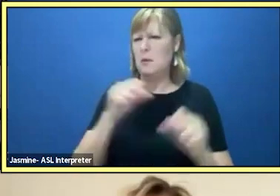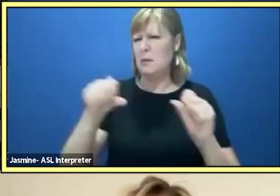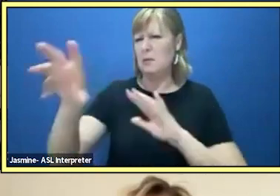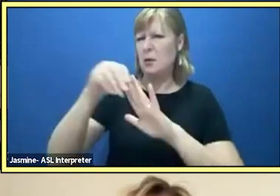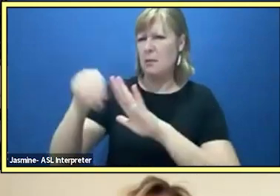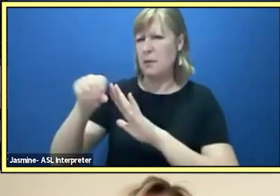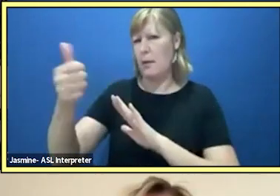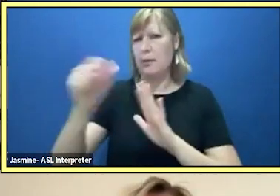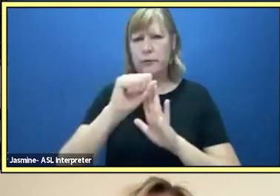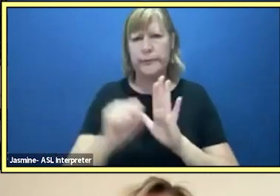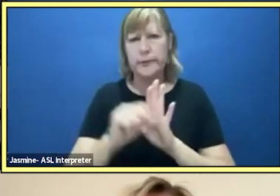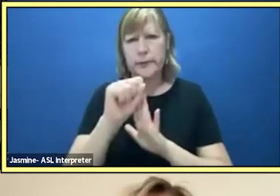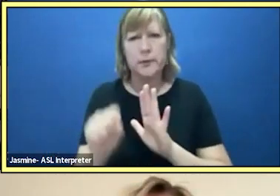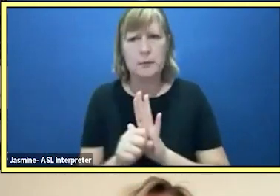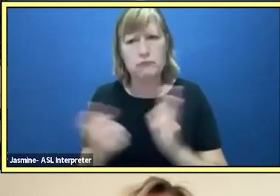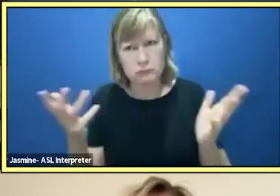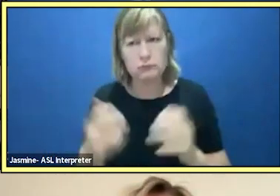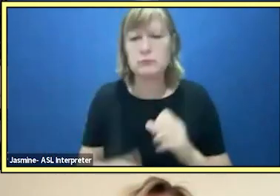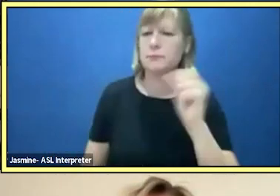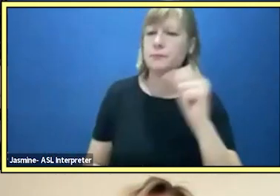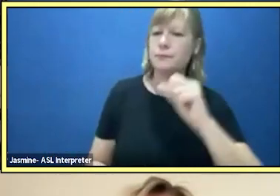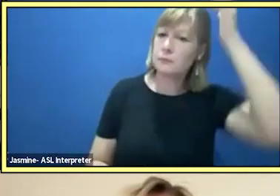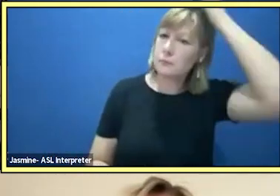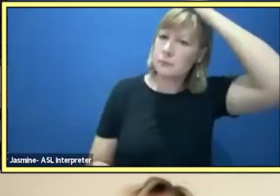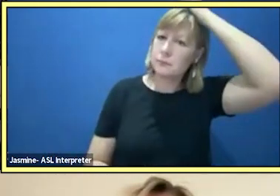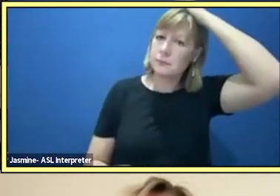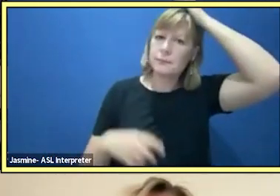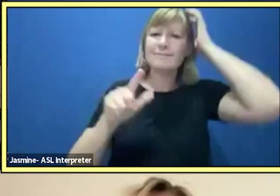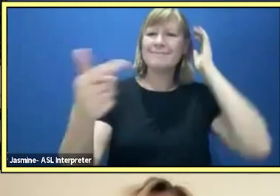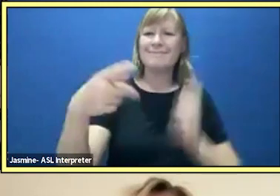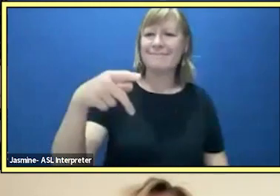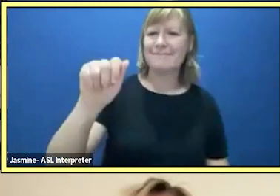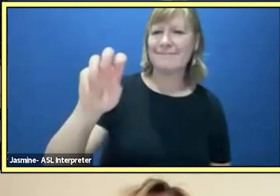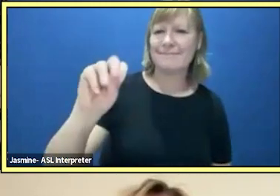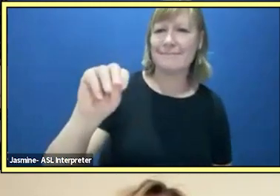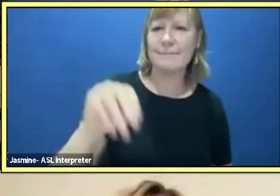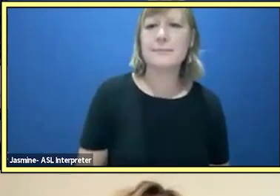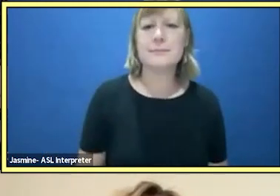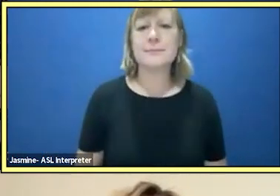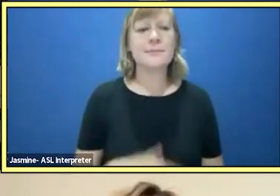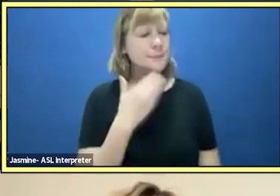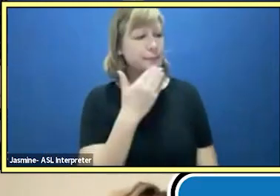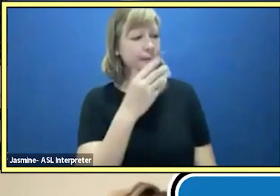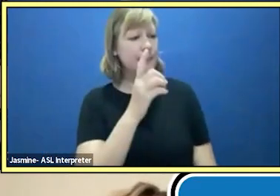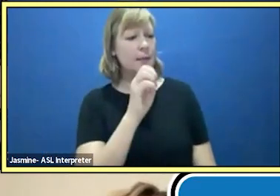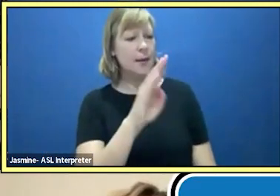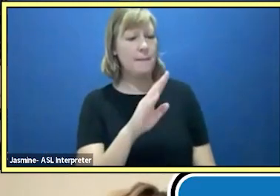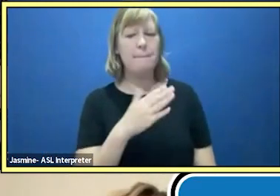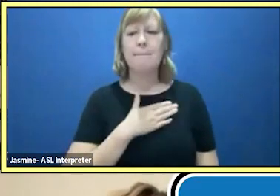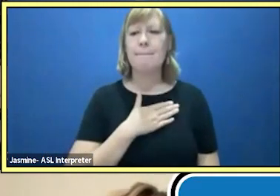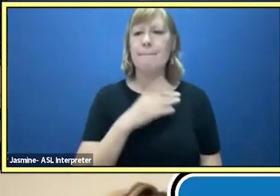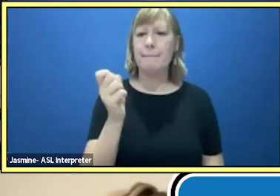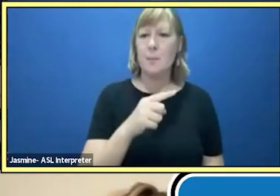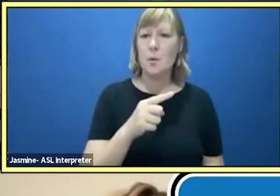So Pam, you were up next. Pam goes. Okay, thanks, Deb. Really, my question was early on, you